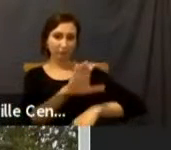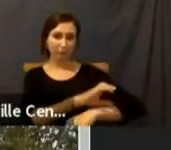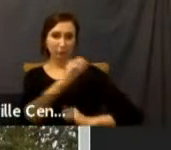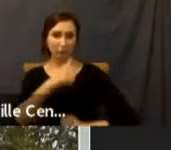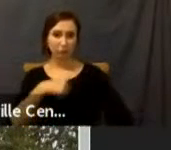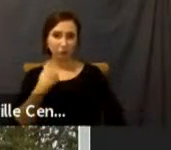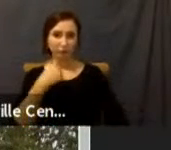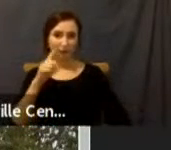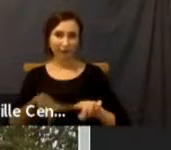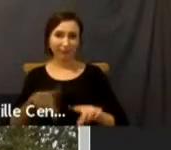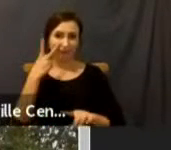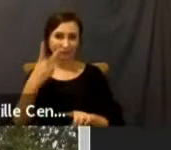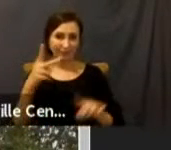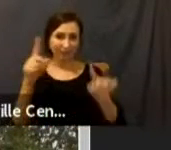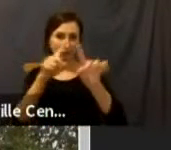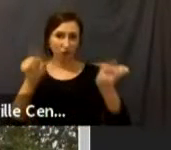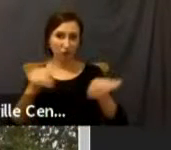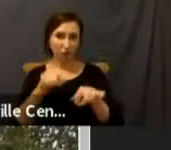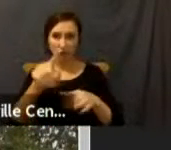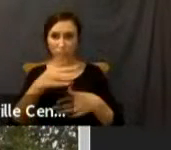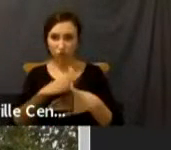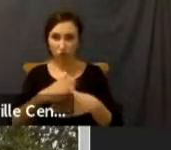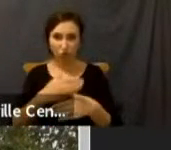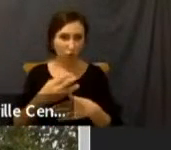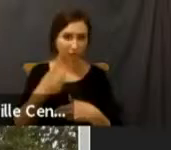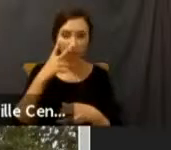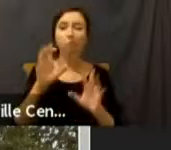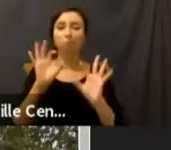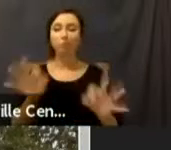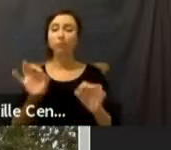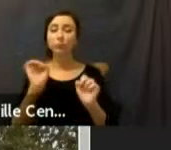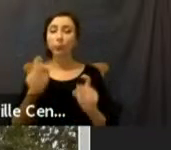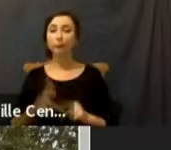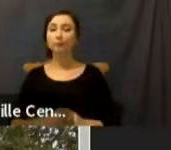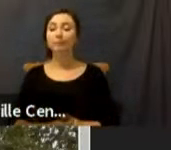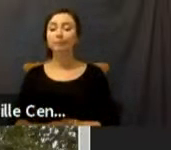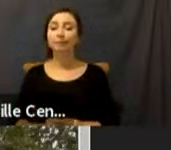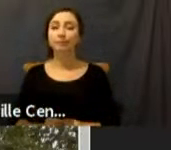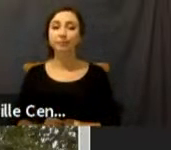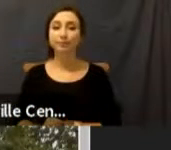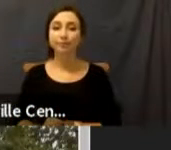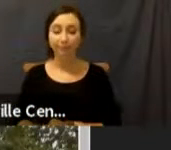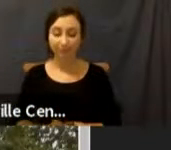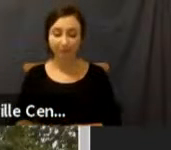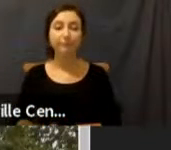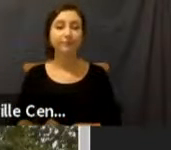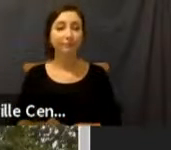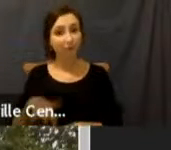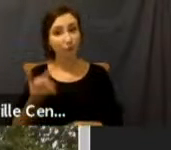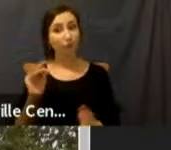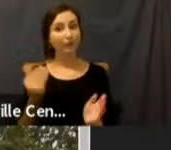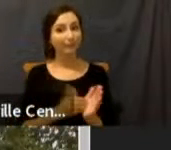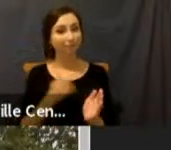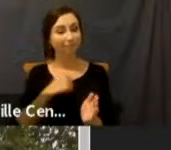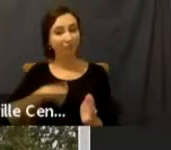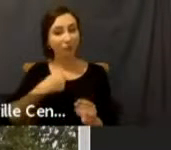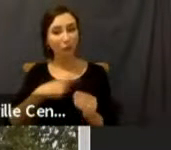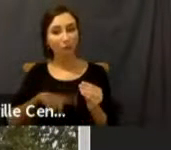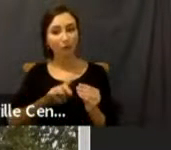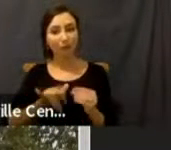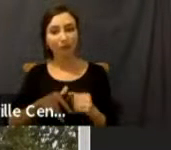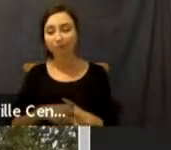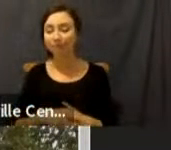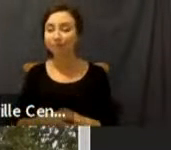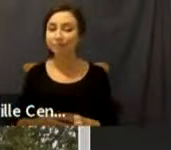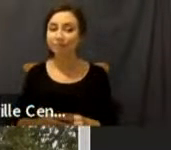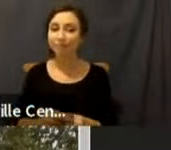the screen that you're sharing, Catherine, but you have it up there, so we're good. So now I have to find it again. Sorry about that, guys.